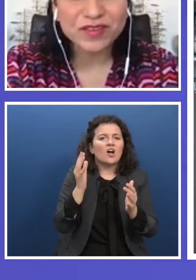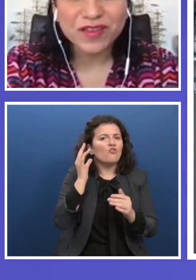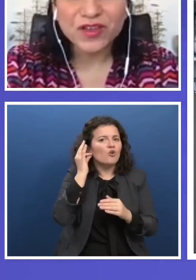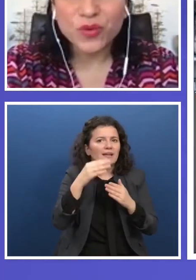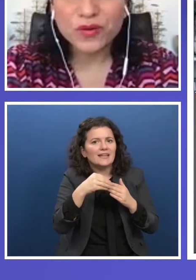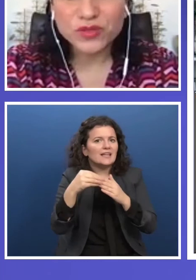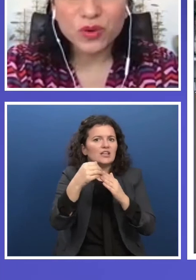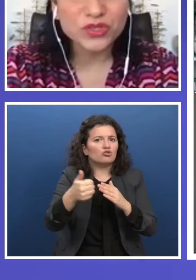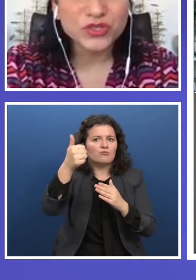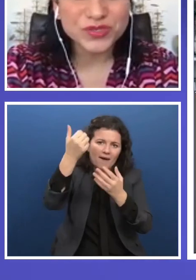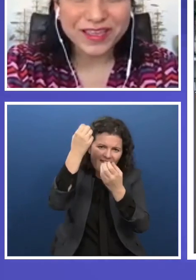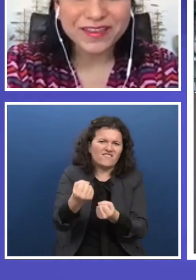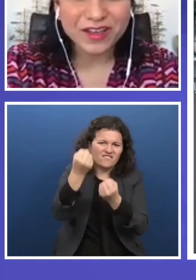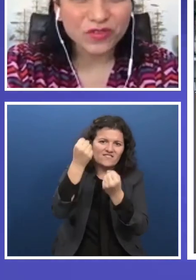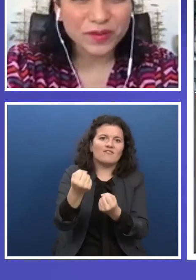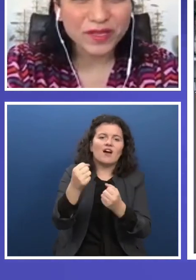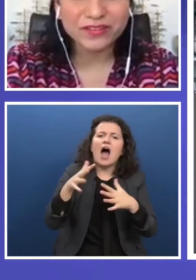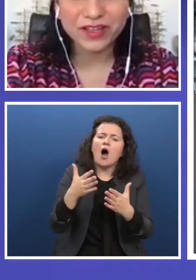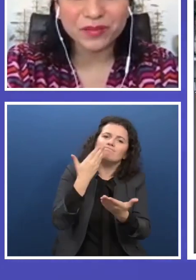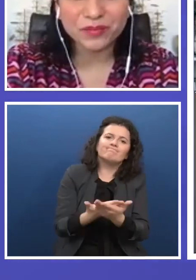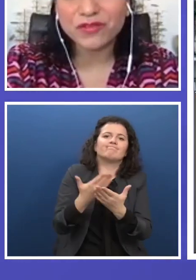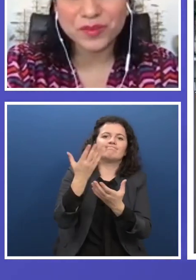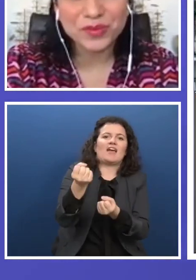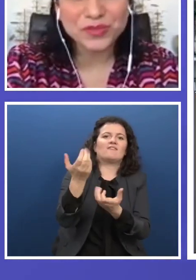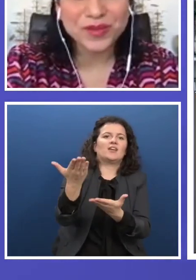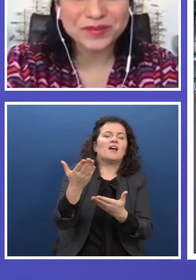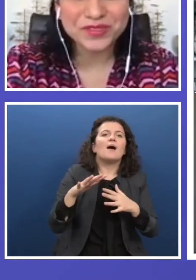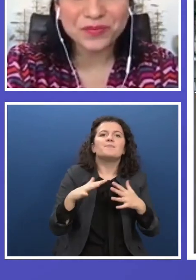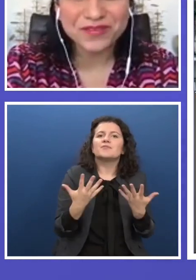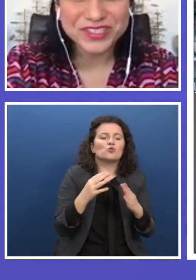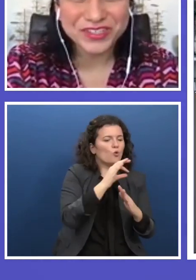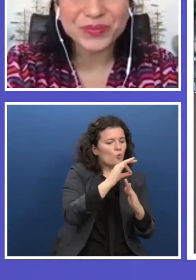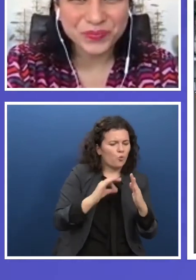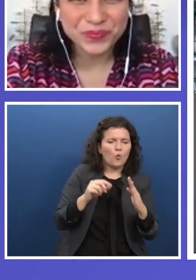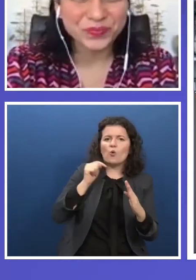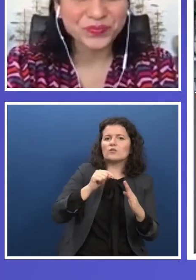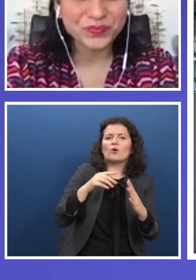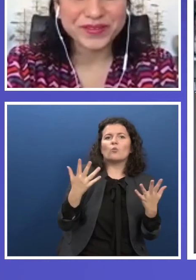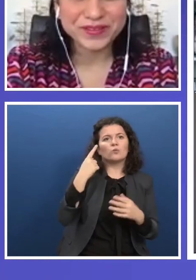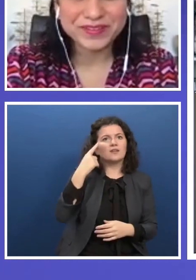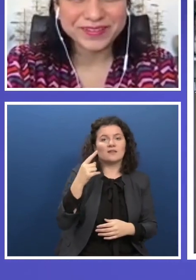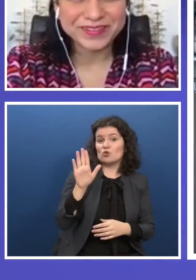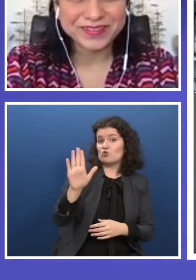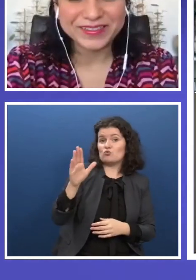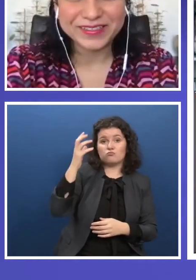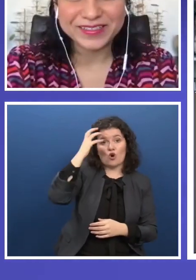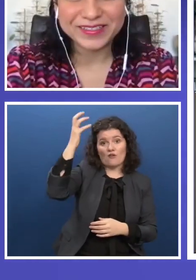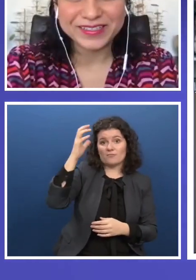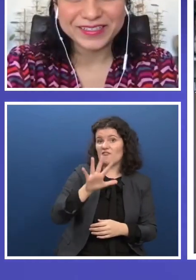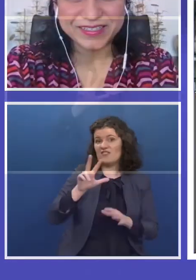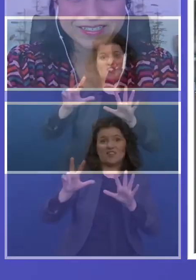to having quotas, what would you say from a government perspective? So Pavi, to you. Thank you.